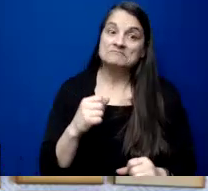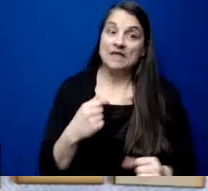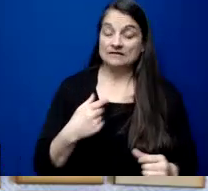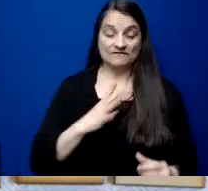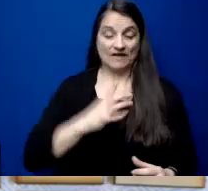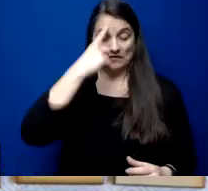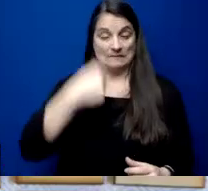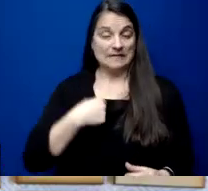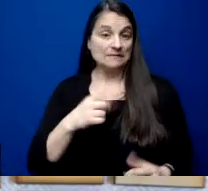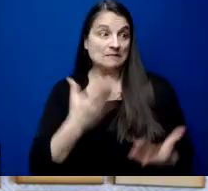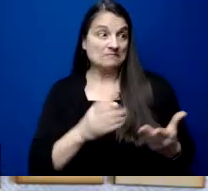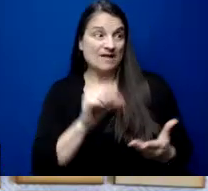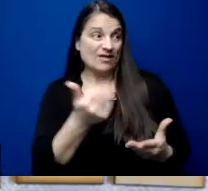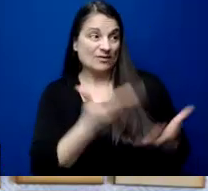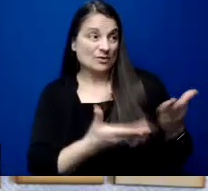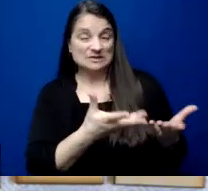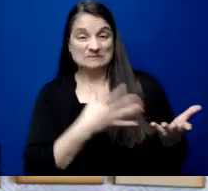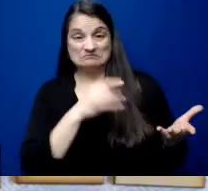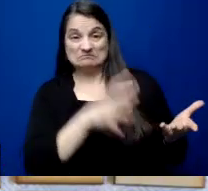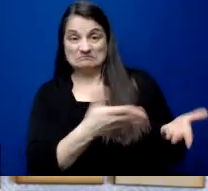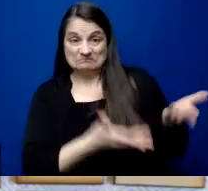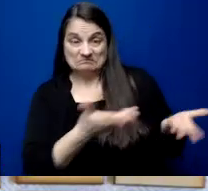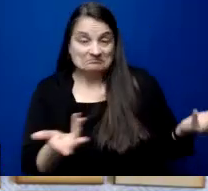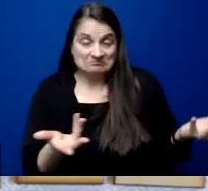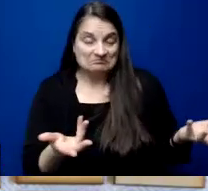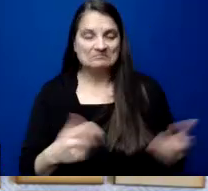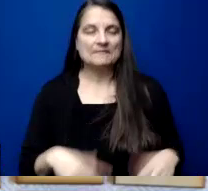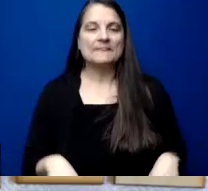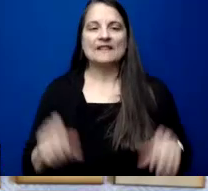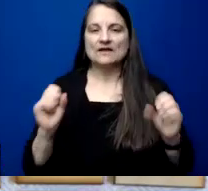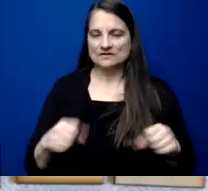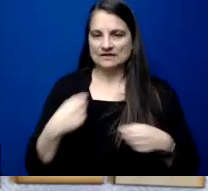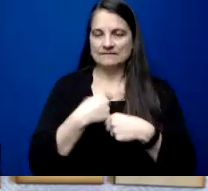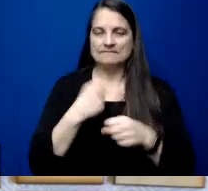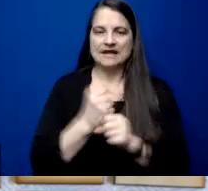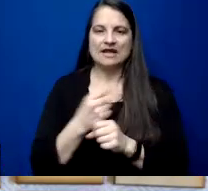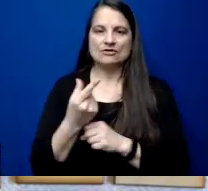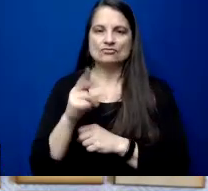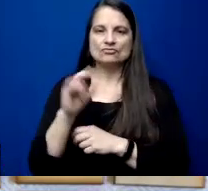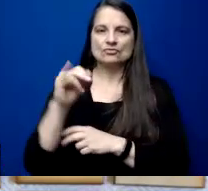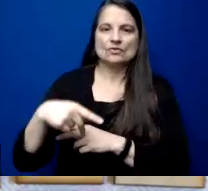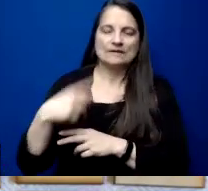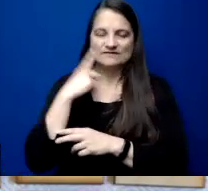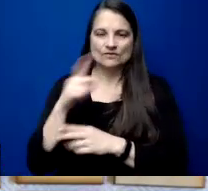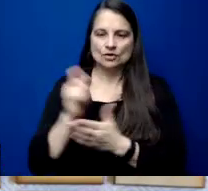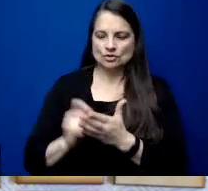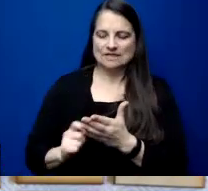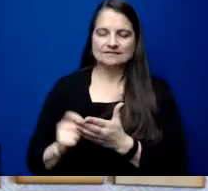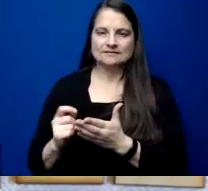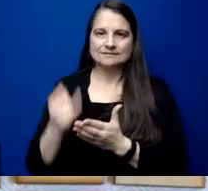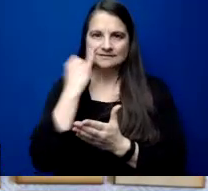at all. And you can even custom make grips for your utensils if you're writing things